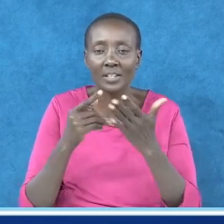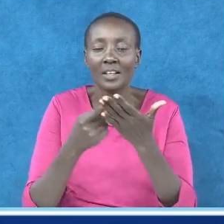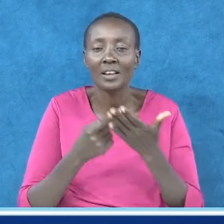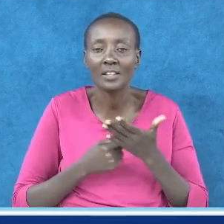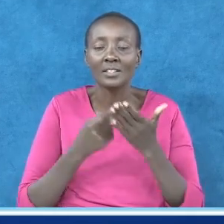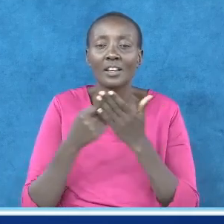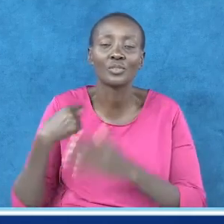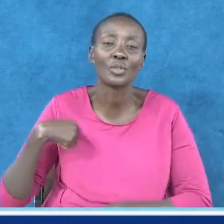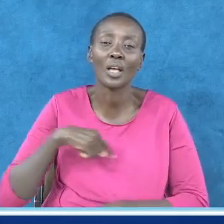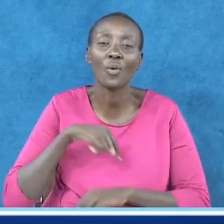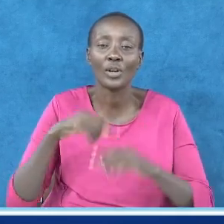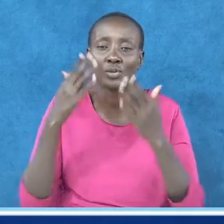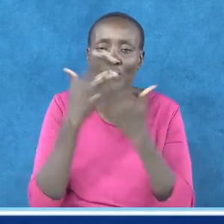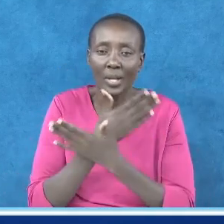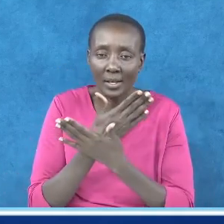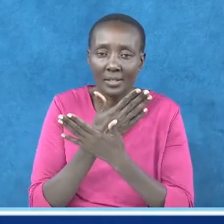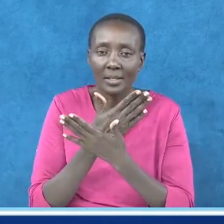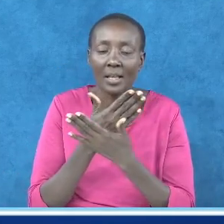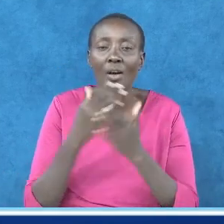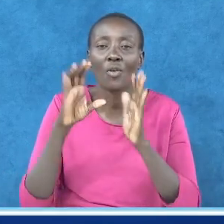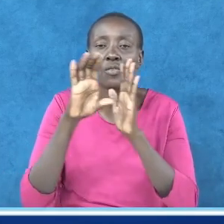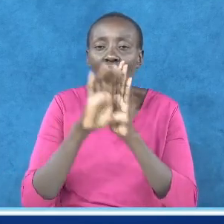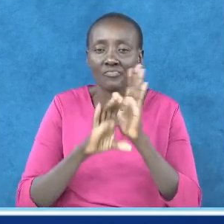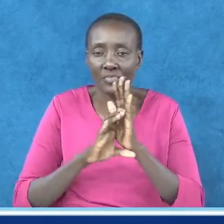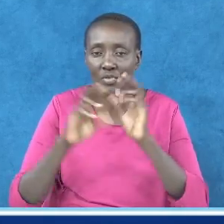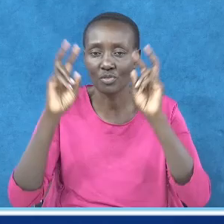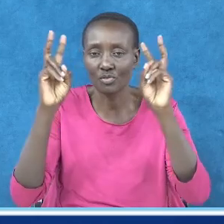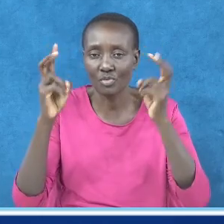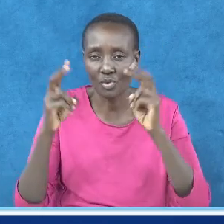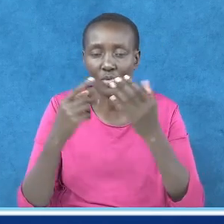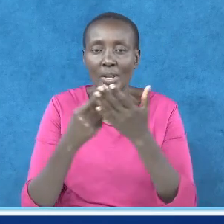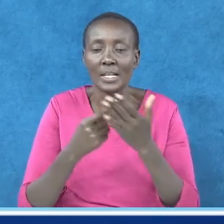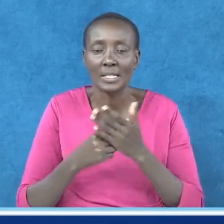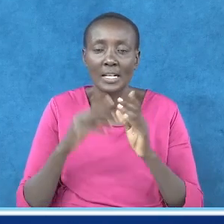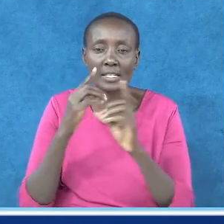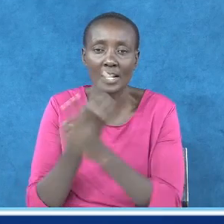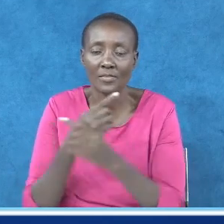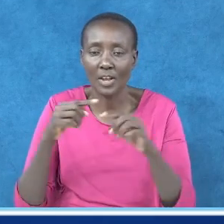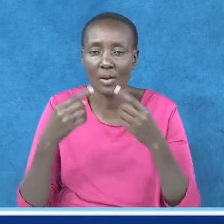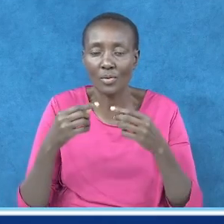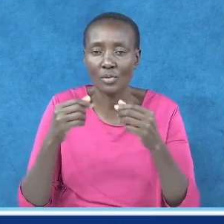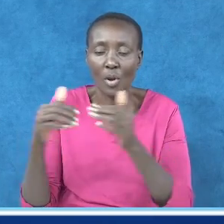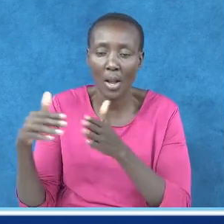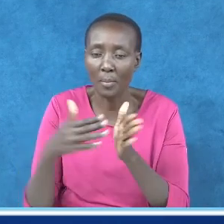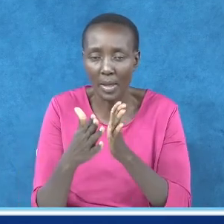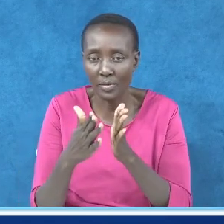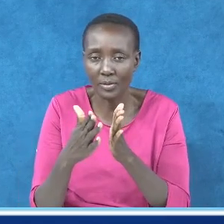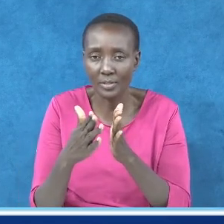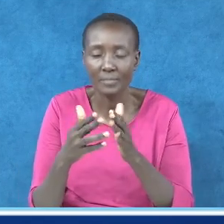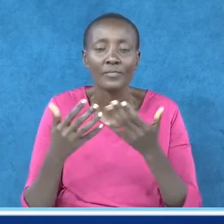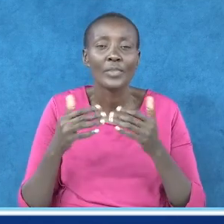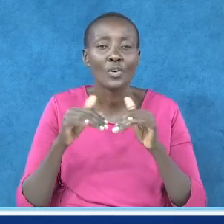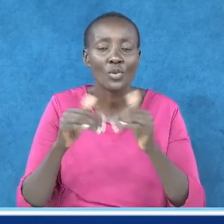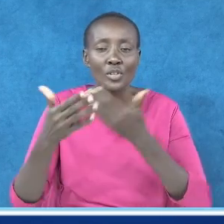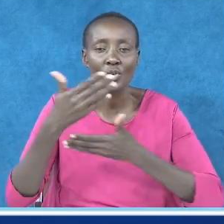insight tonight on our segment, My Constitution. We'll be talking about alternative dispute resolutions. Keep engaging with